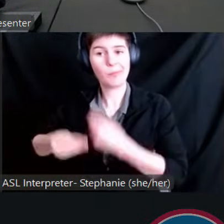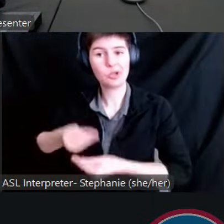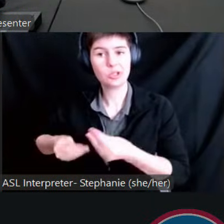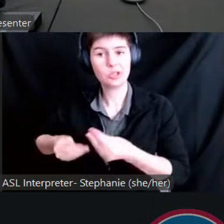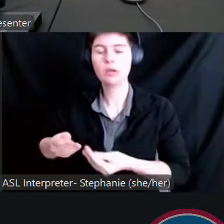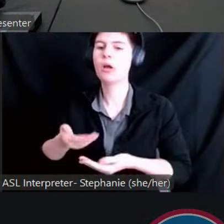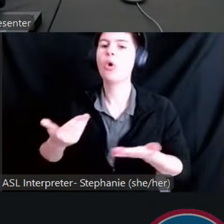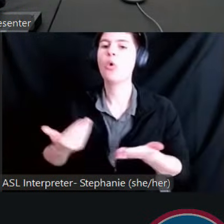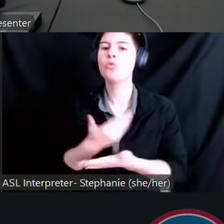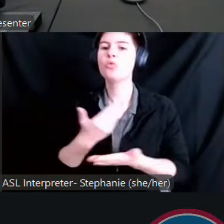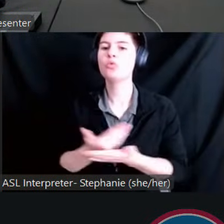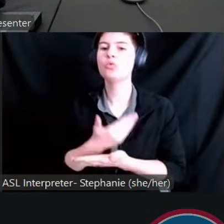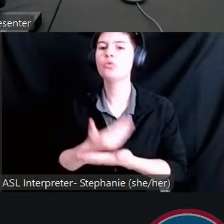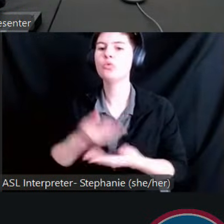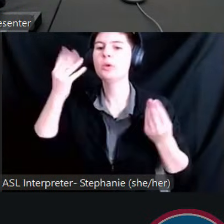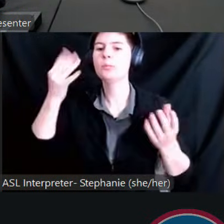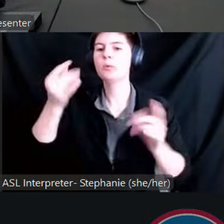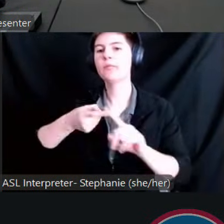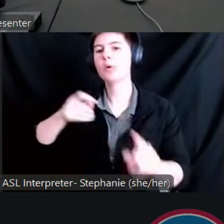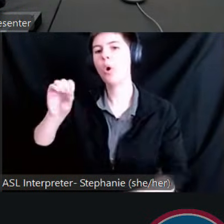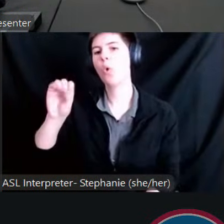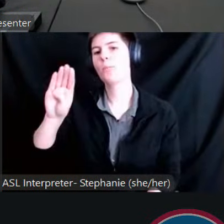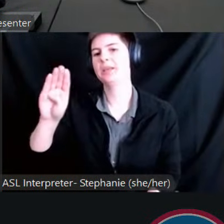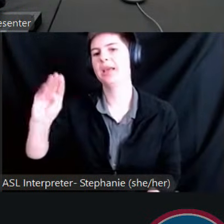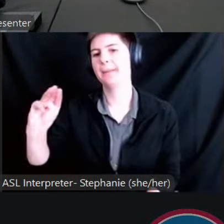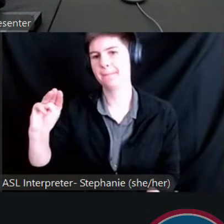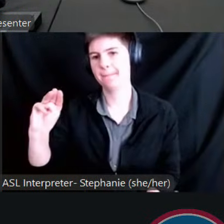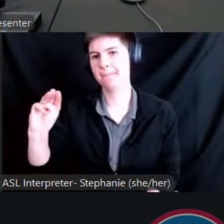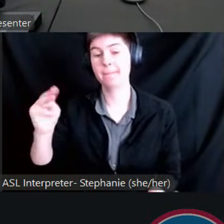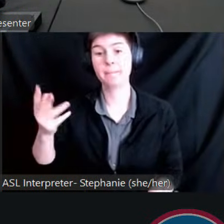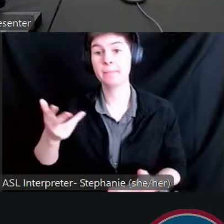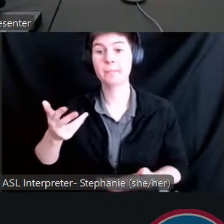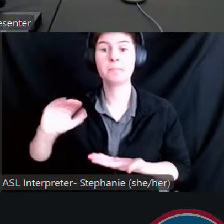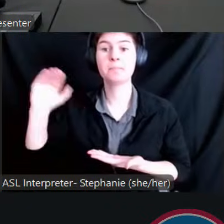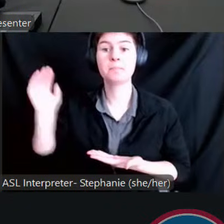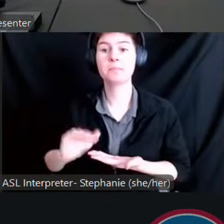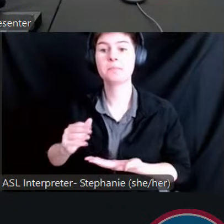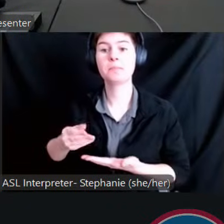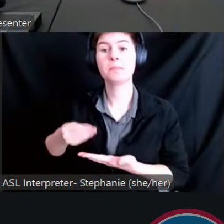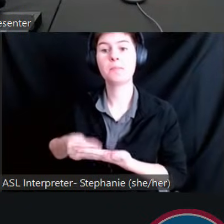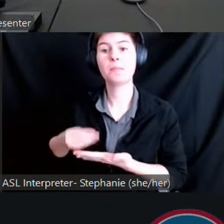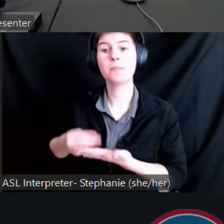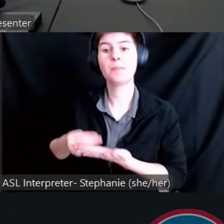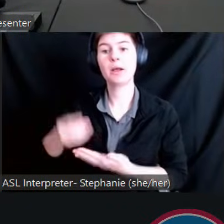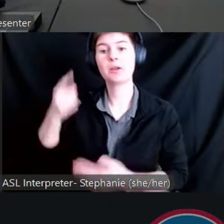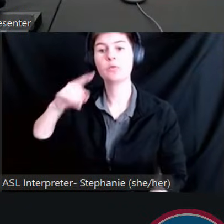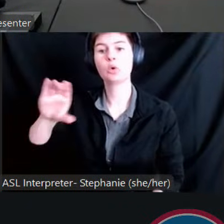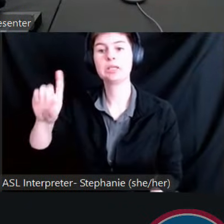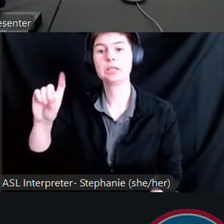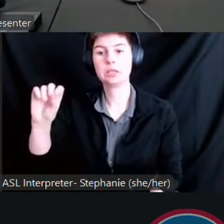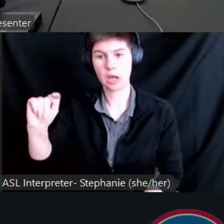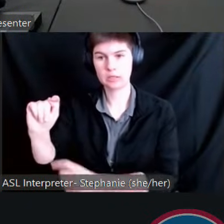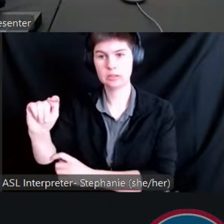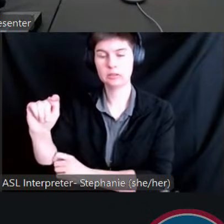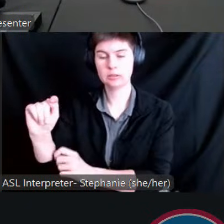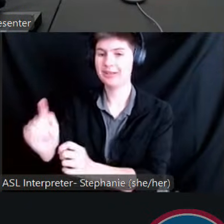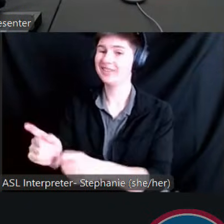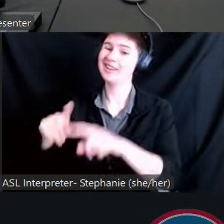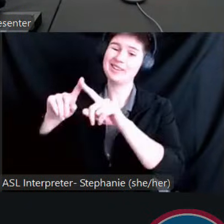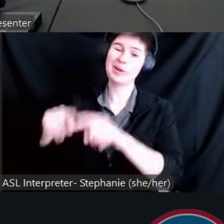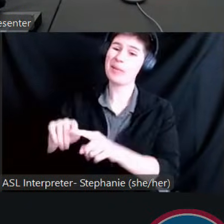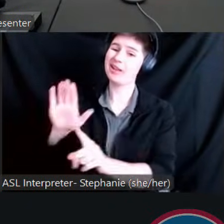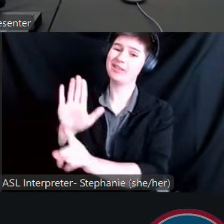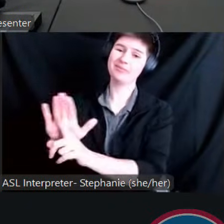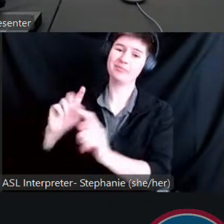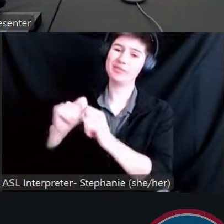information from OBM about decreased bonding money for CDOT. And it depends drastically on the team.